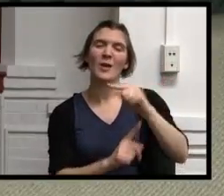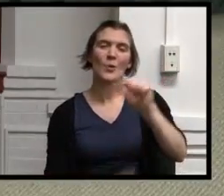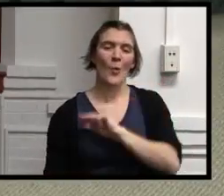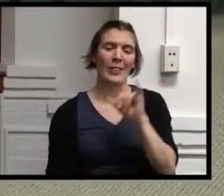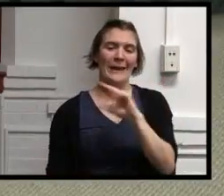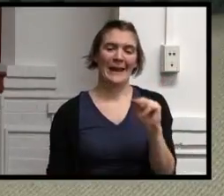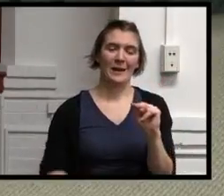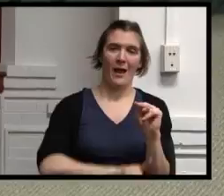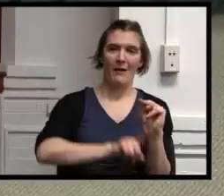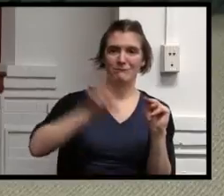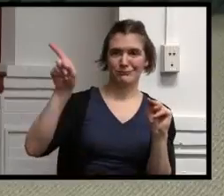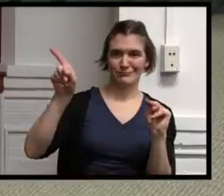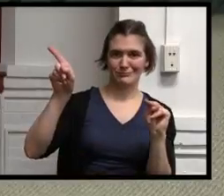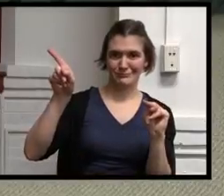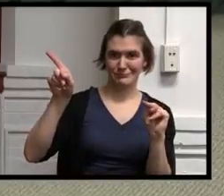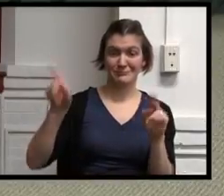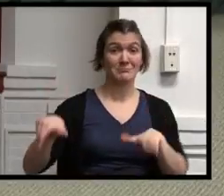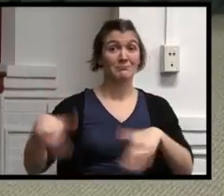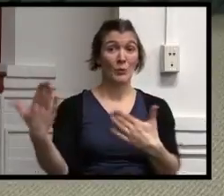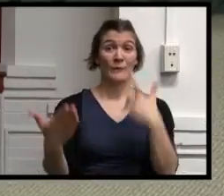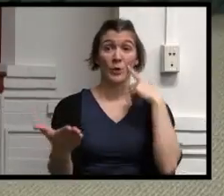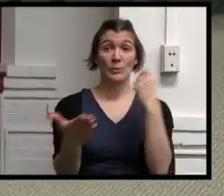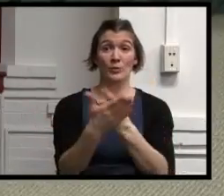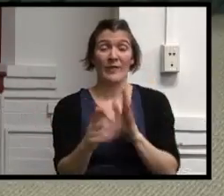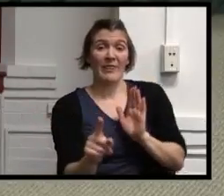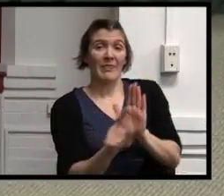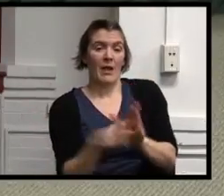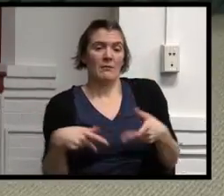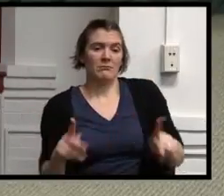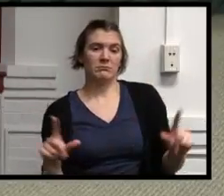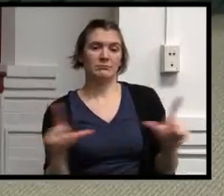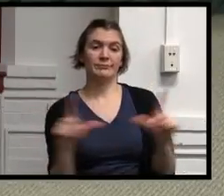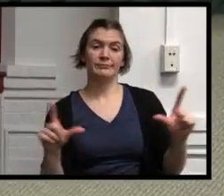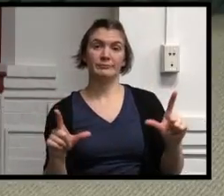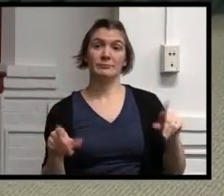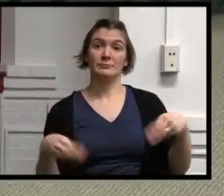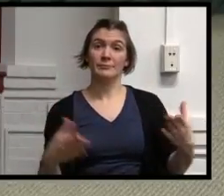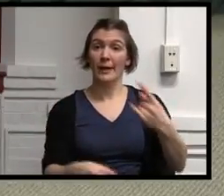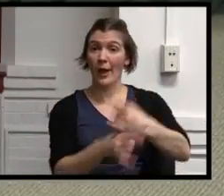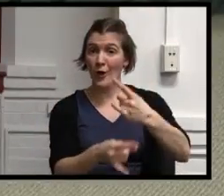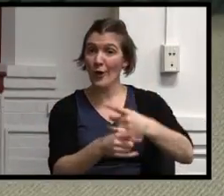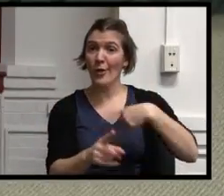Road. We have a motion to approve the liquor license for Casa Diaz.